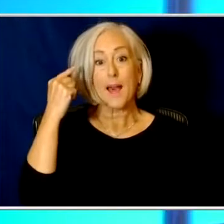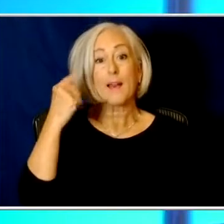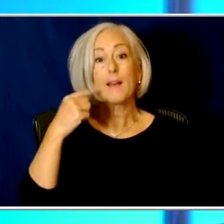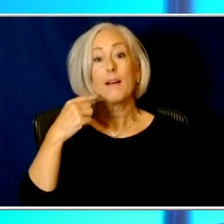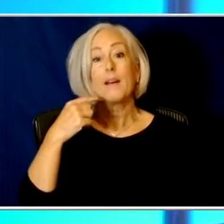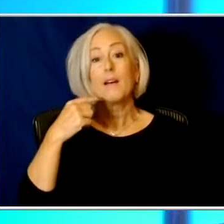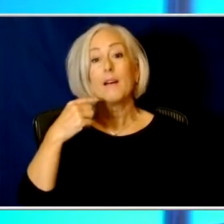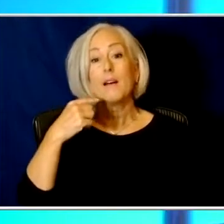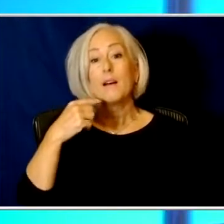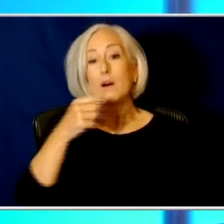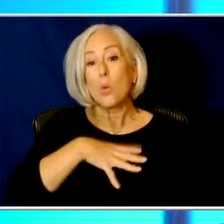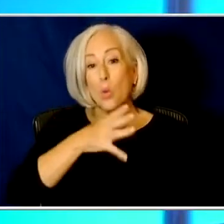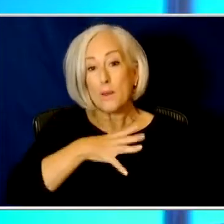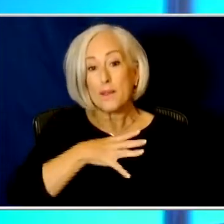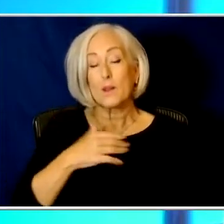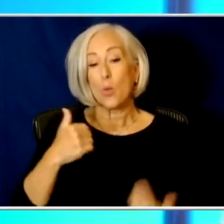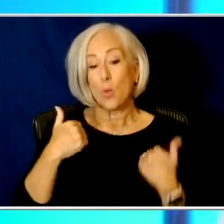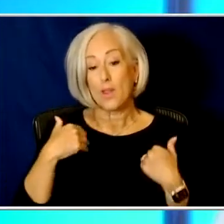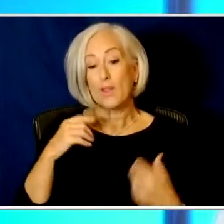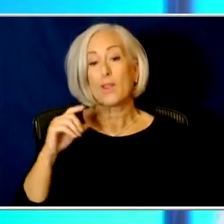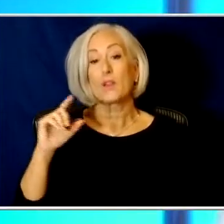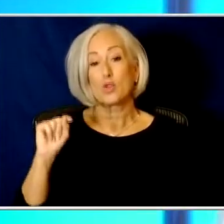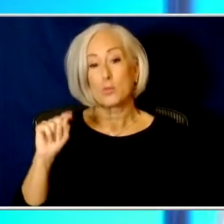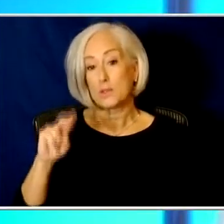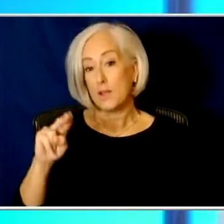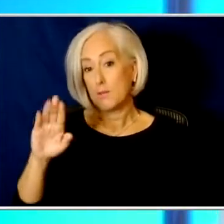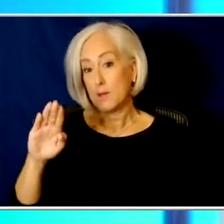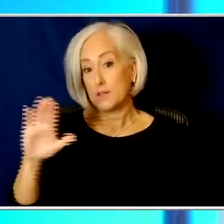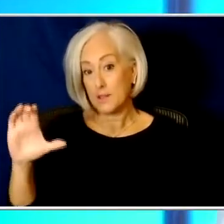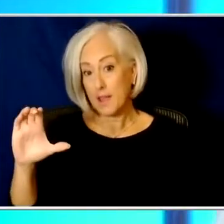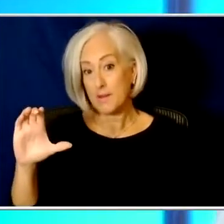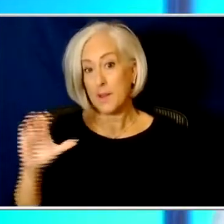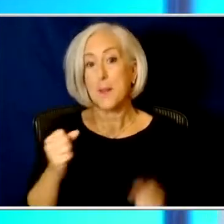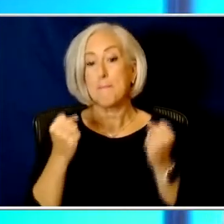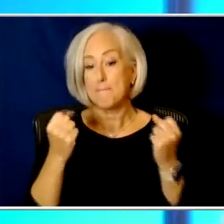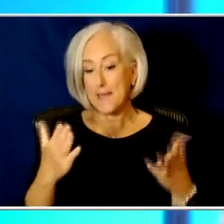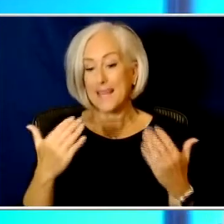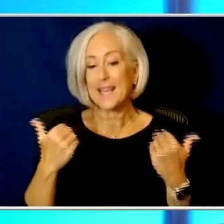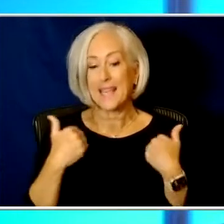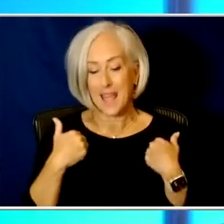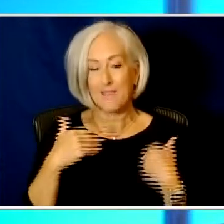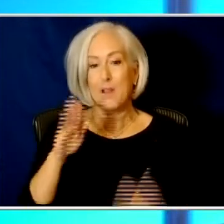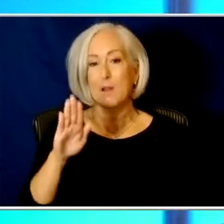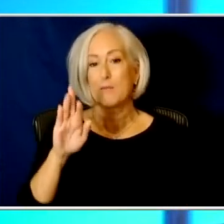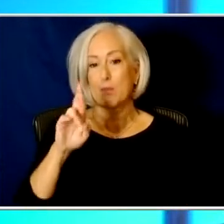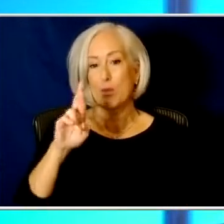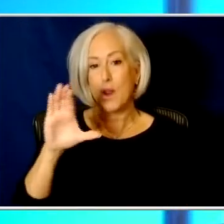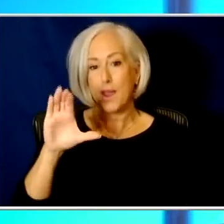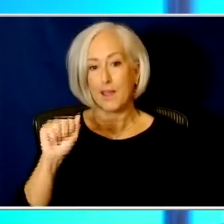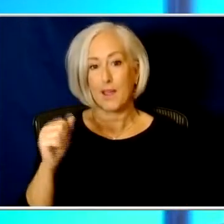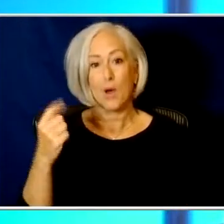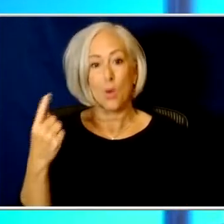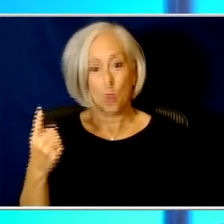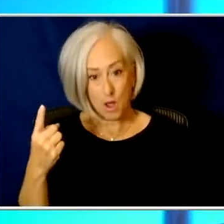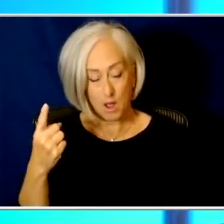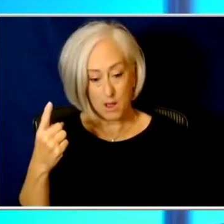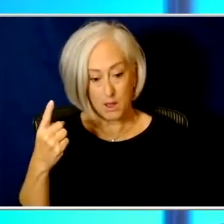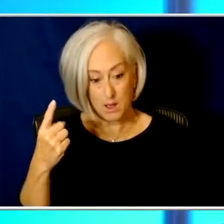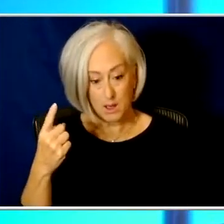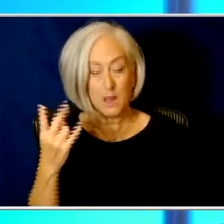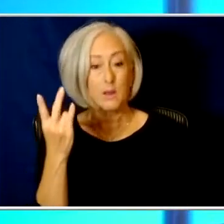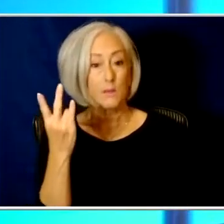a high percentage of those women have a BRCA1 mutation. So genetics is important. And so understanding